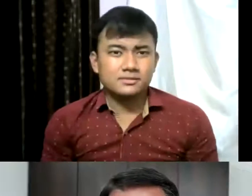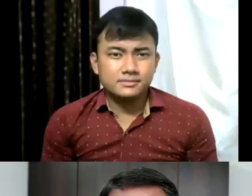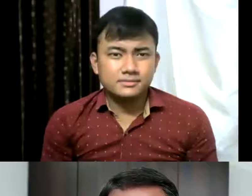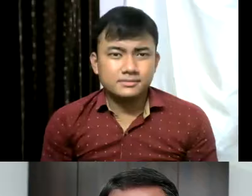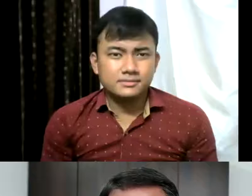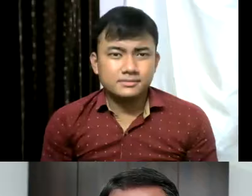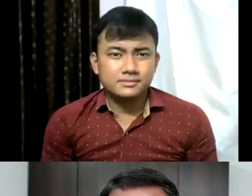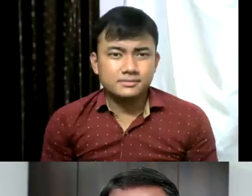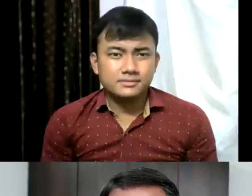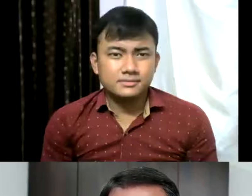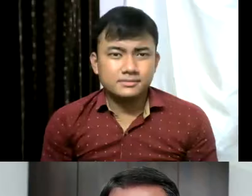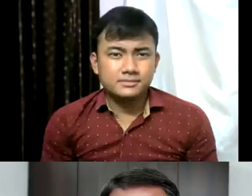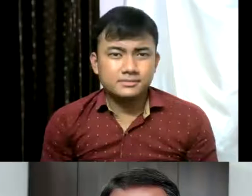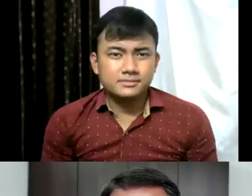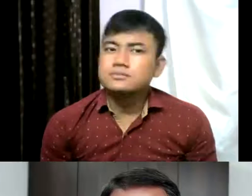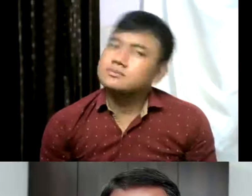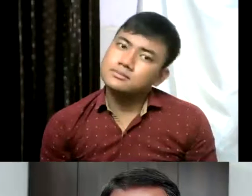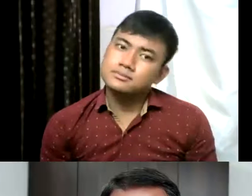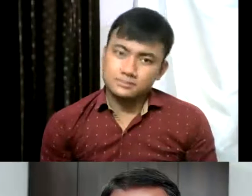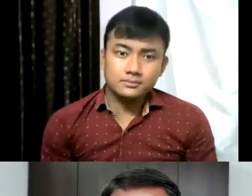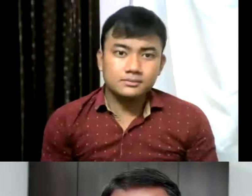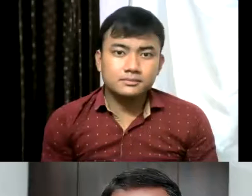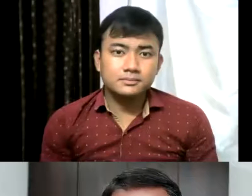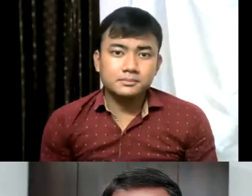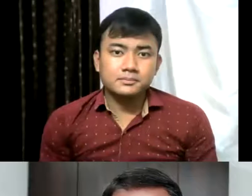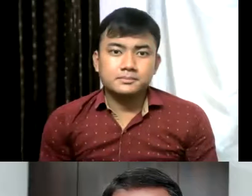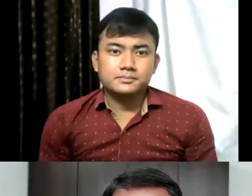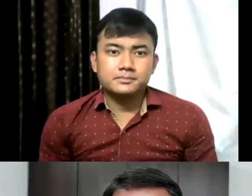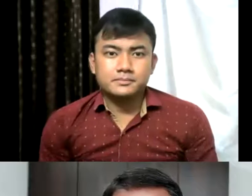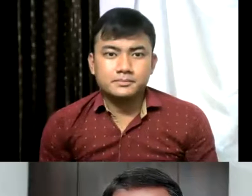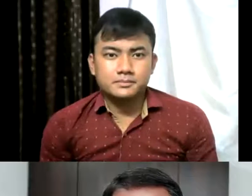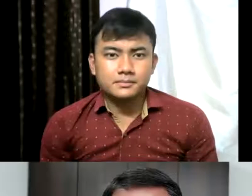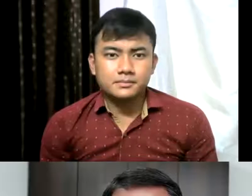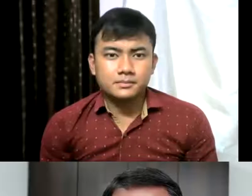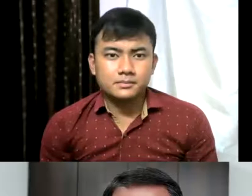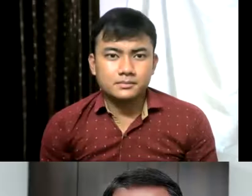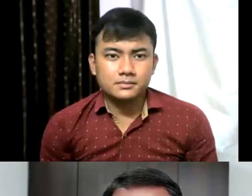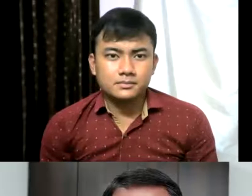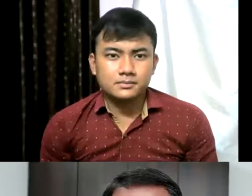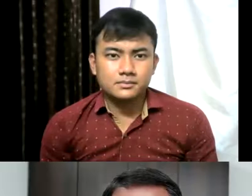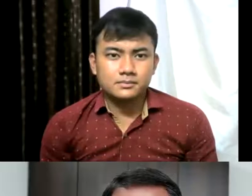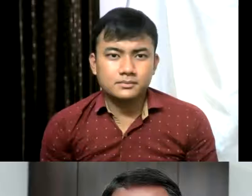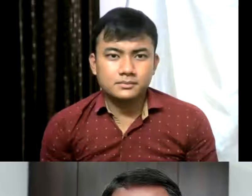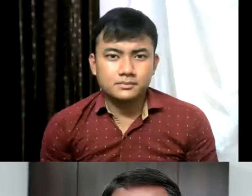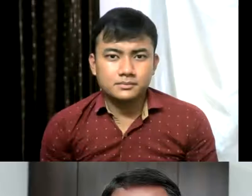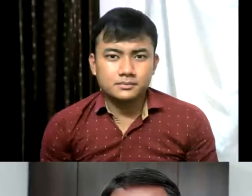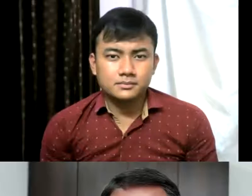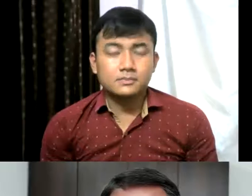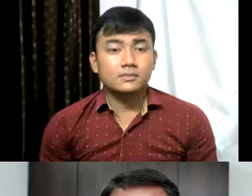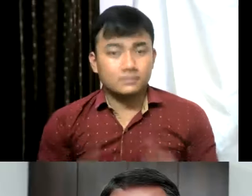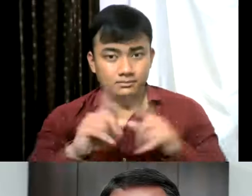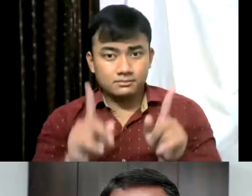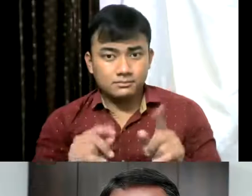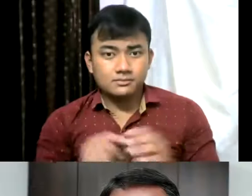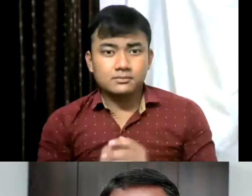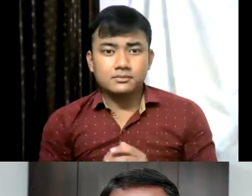Sorry, I lost my train of thought somewhere. Yeah, I'll come back to that. But